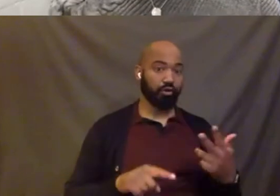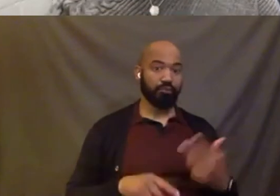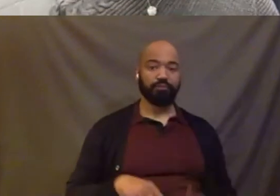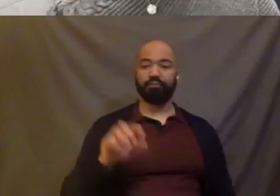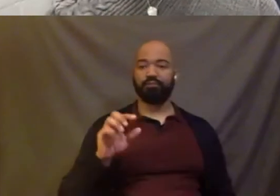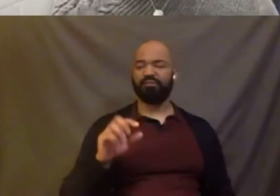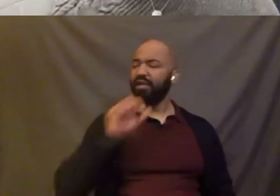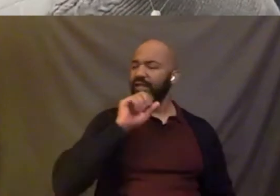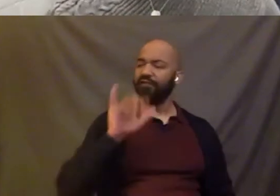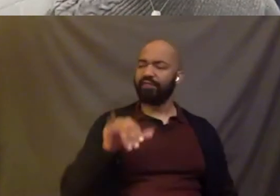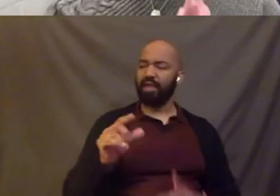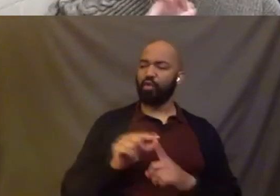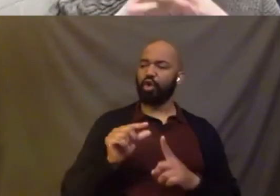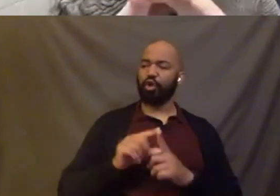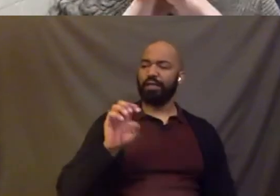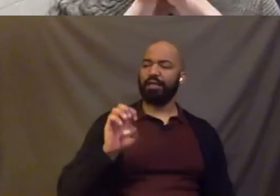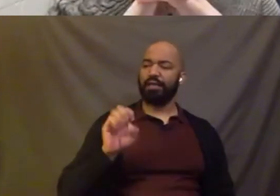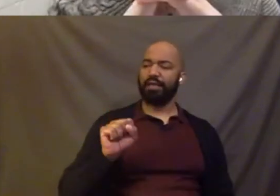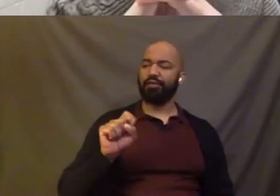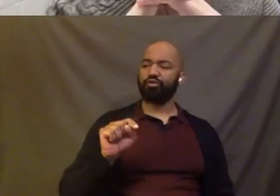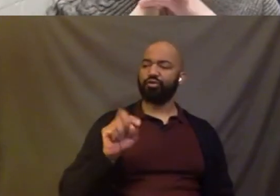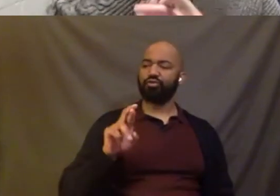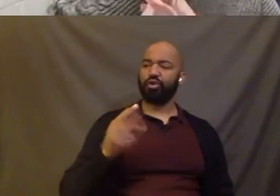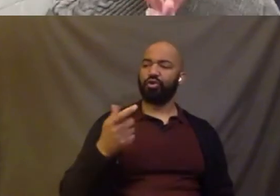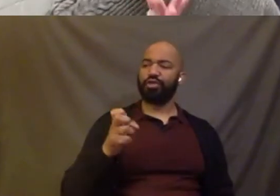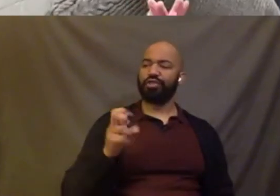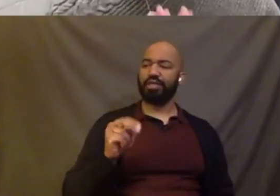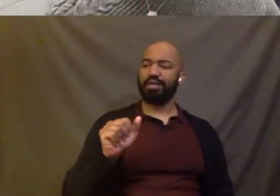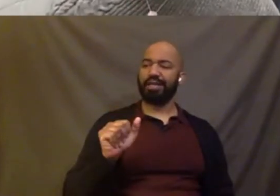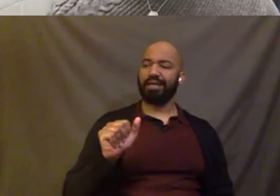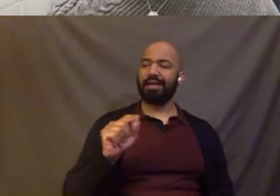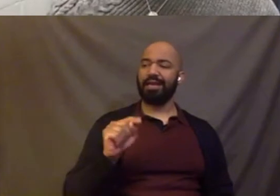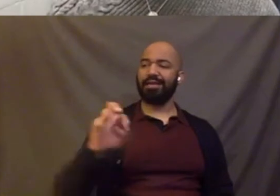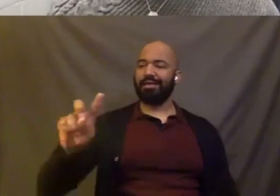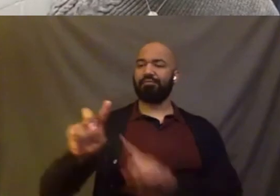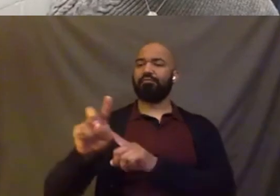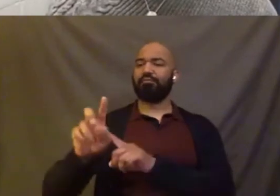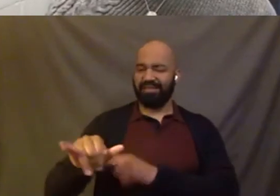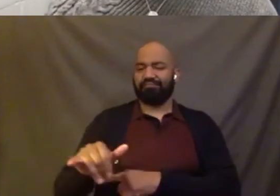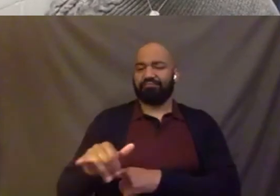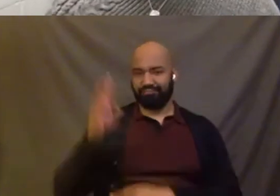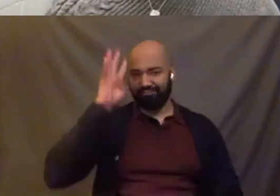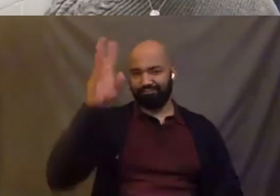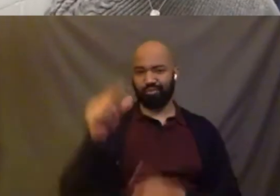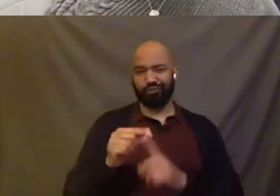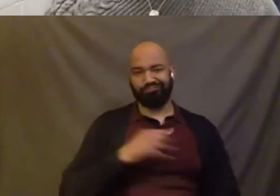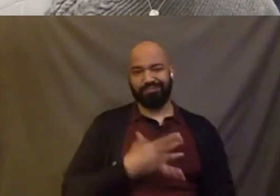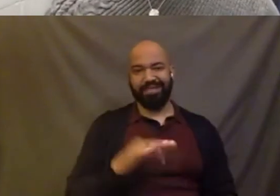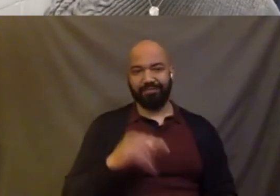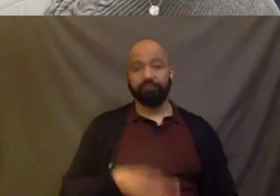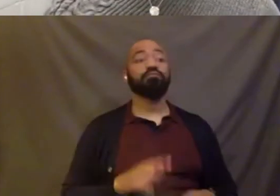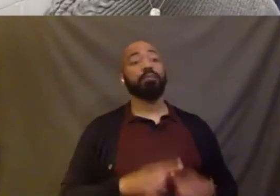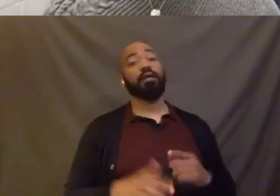estrogenated. That's brilliant. But no, that is so. And I think that my recommendation would